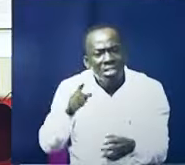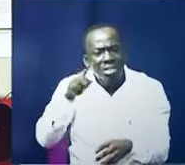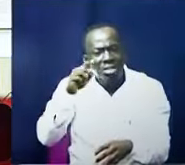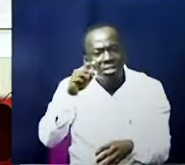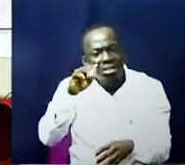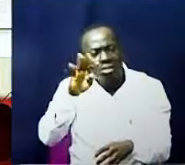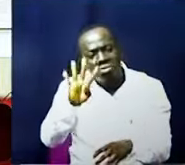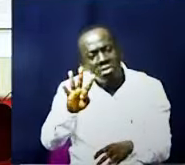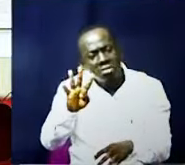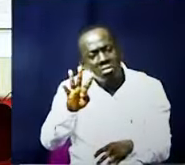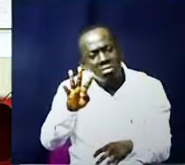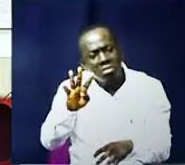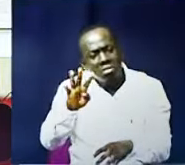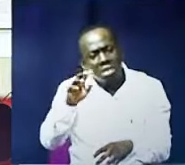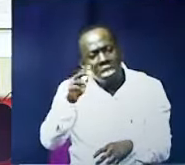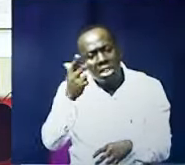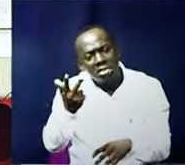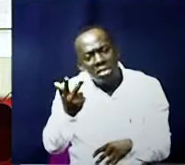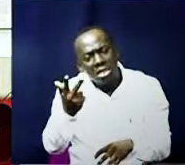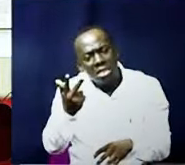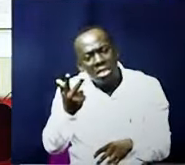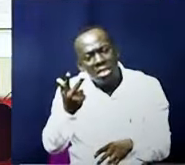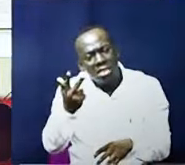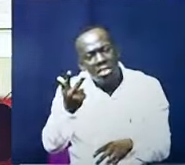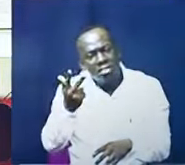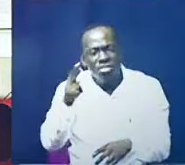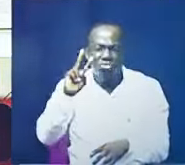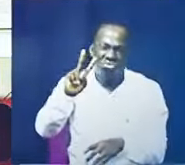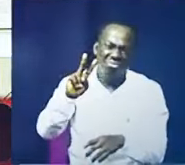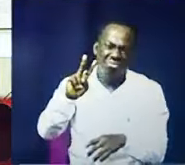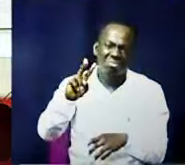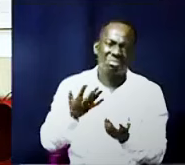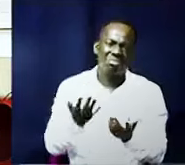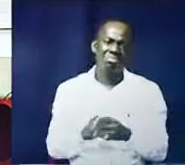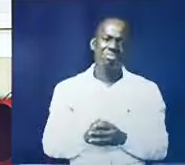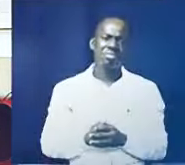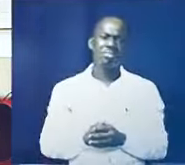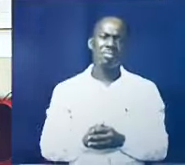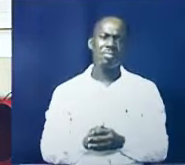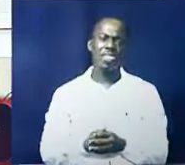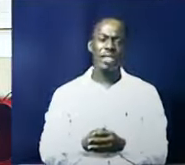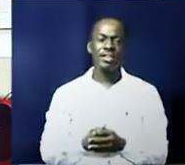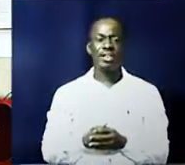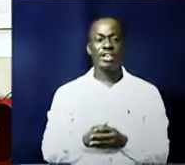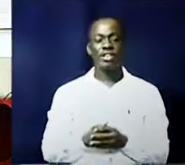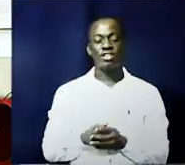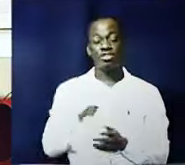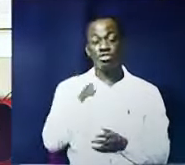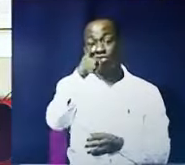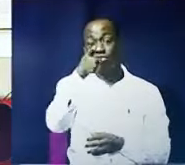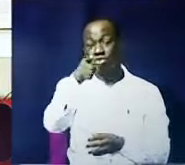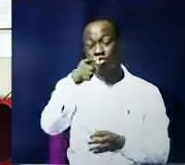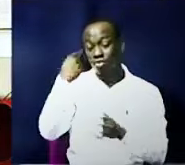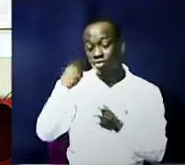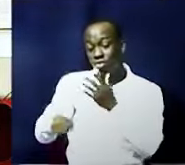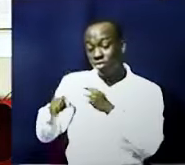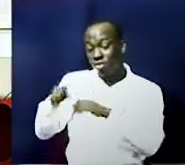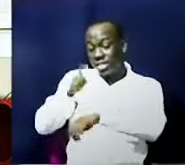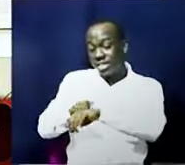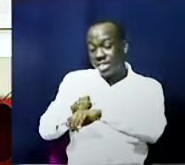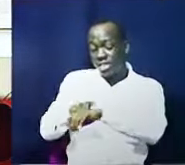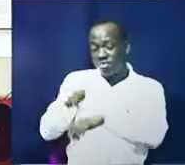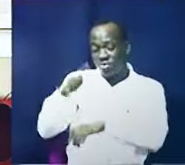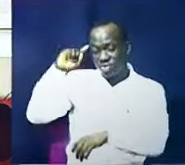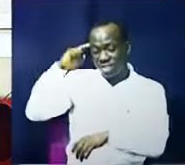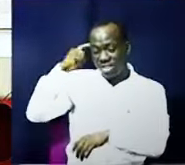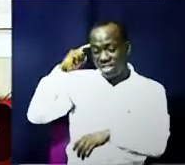Four? Between three, four? Okay. What time do you think that he finished casting